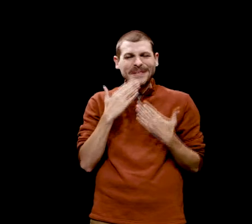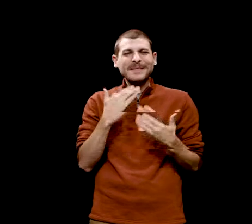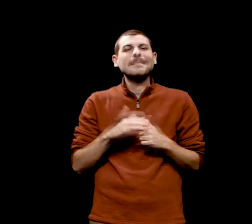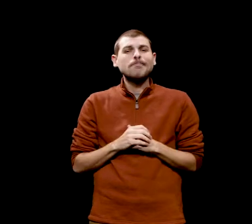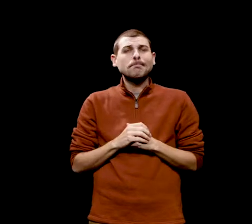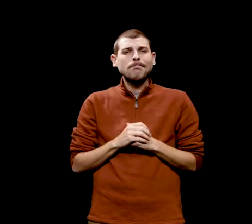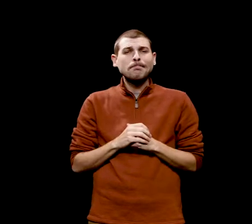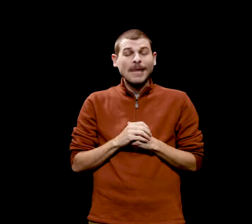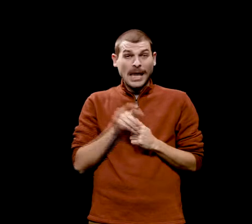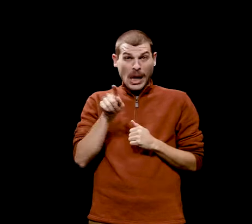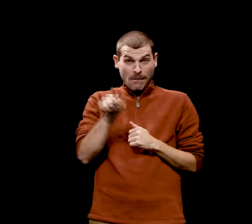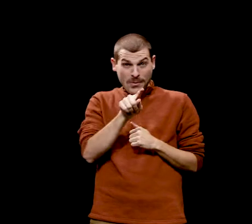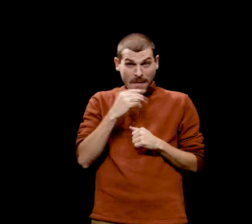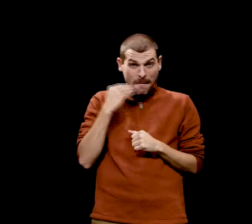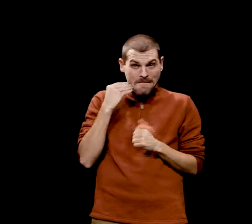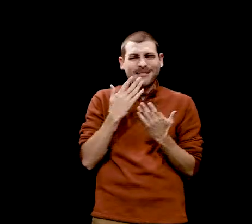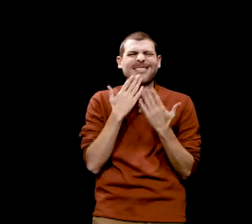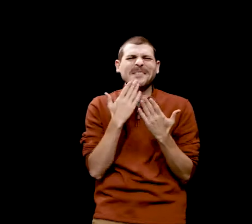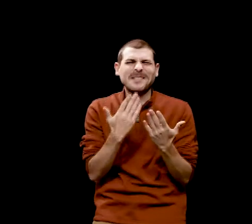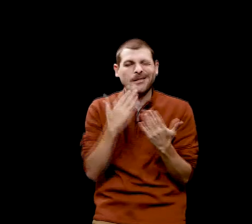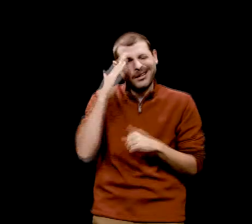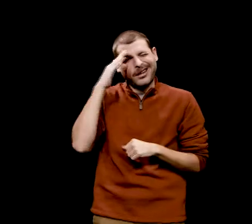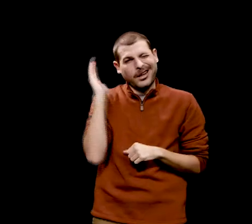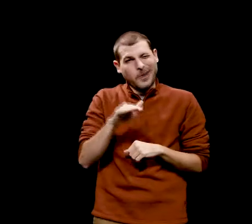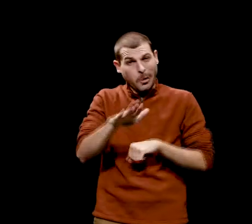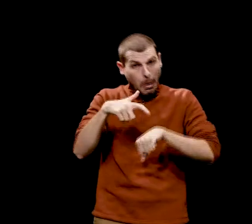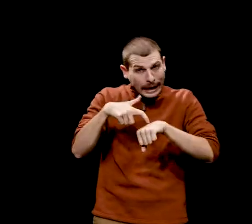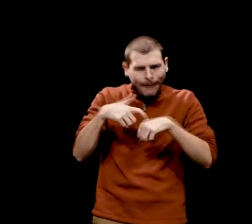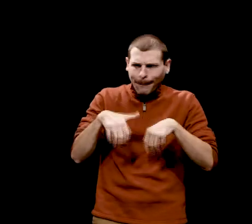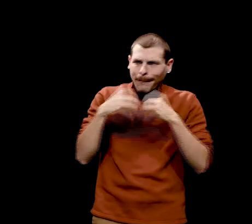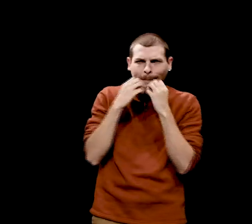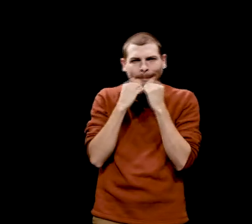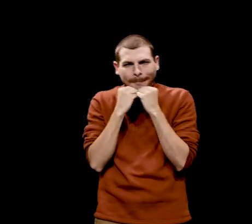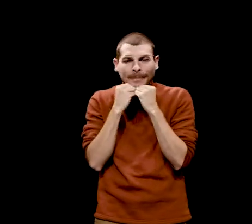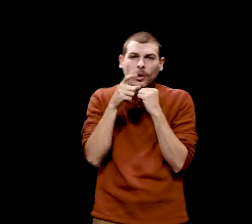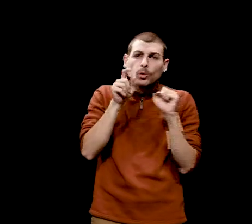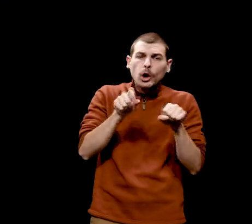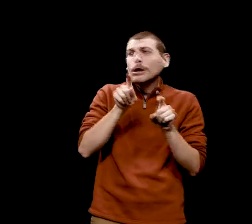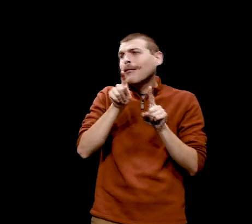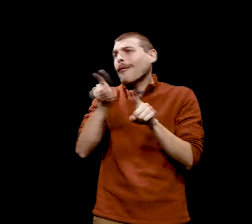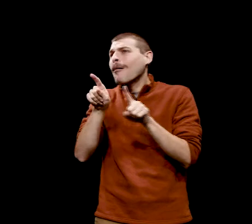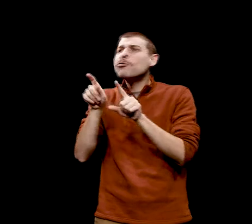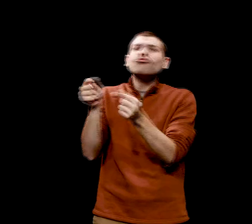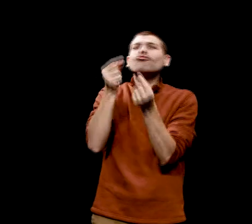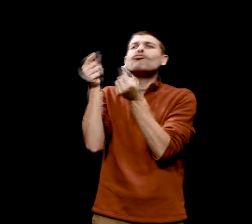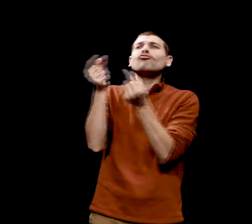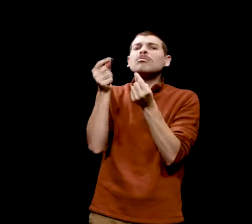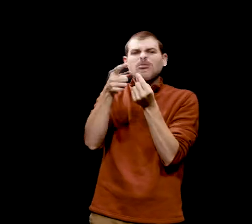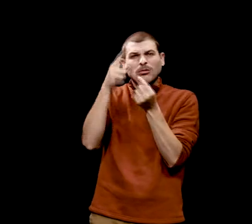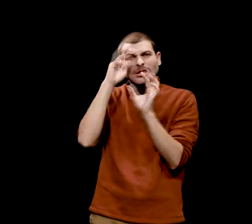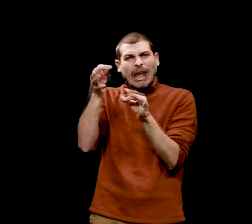you're viewing at home. I know there are a lot of things that you could be doing with your time besides this, and engaging in civics is very important, so thank